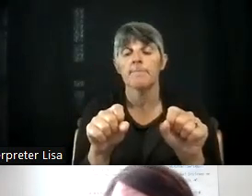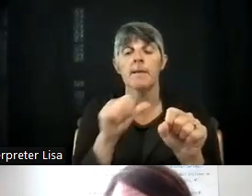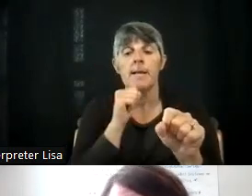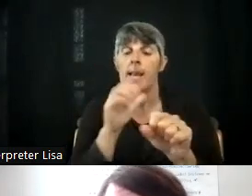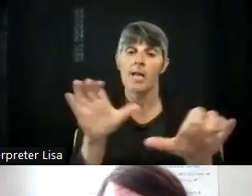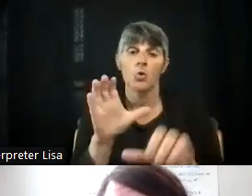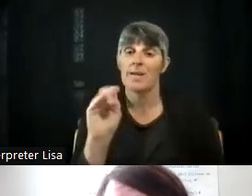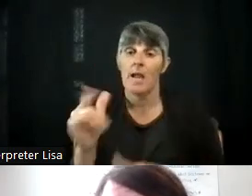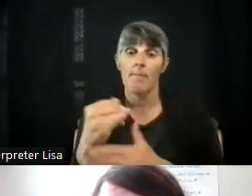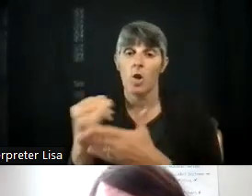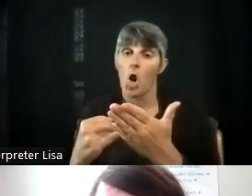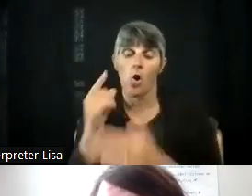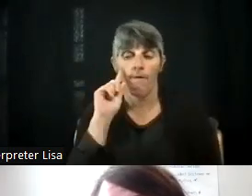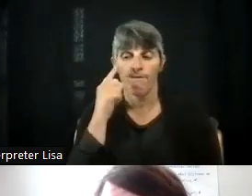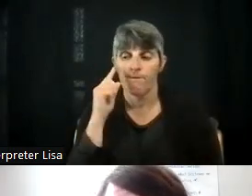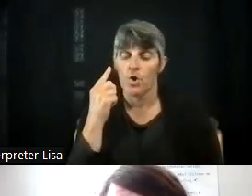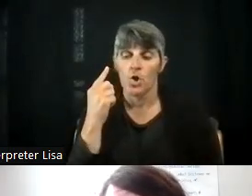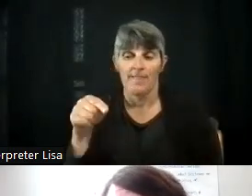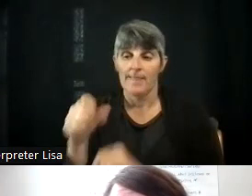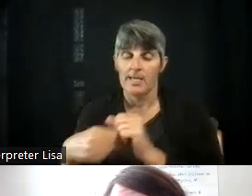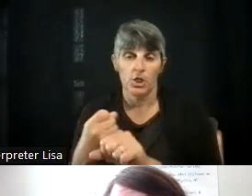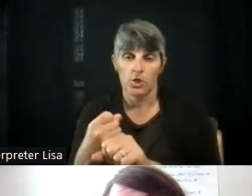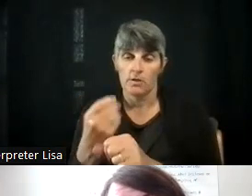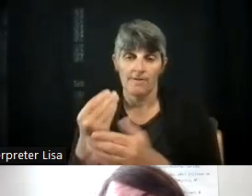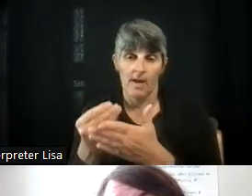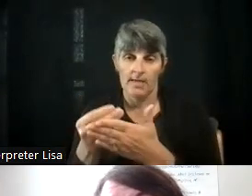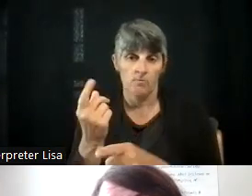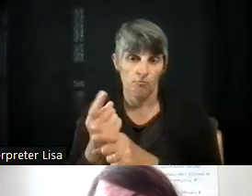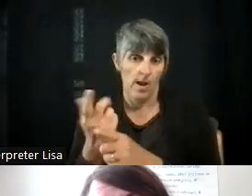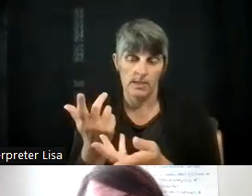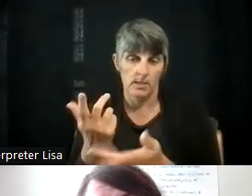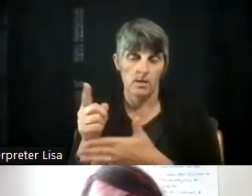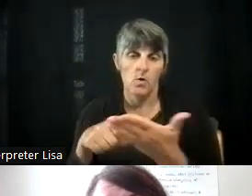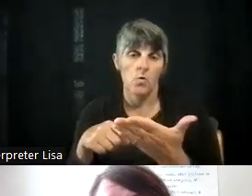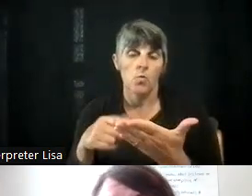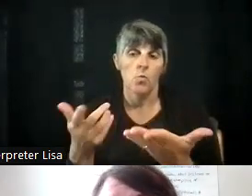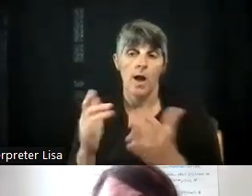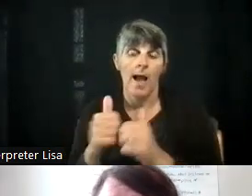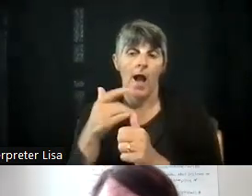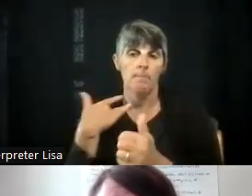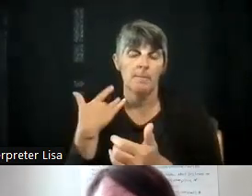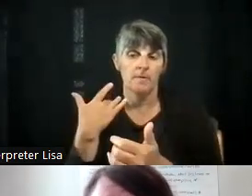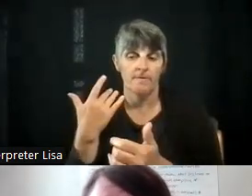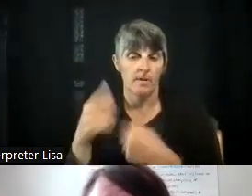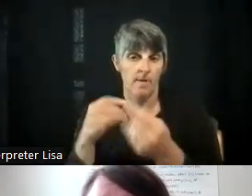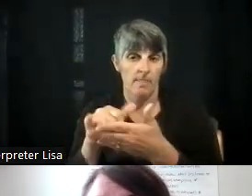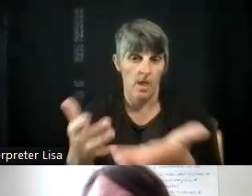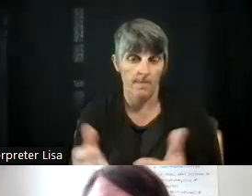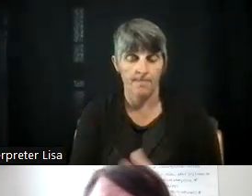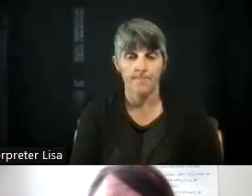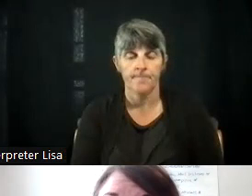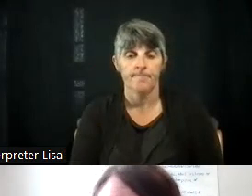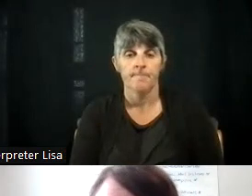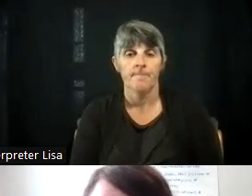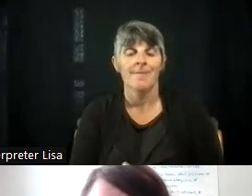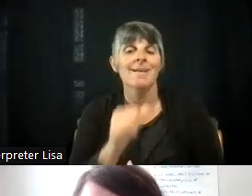doing capital art for out of this year's funding, right? How do people feel about that?